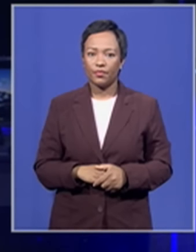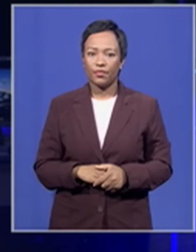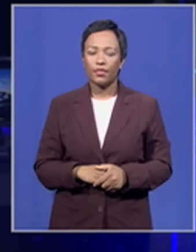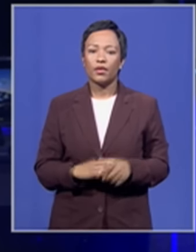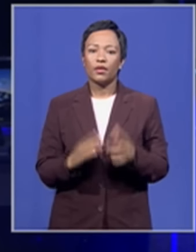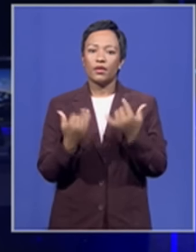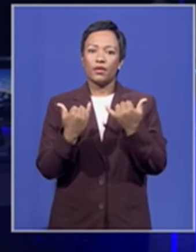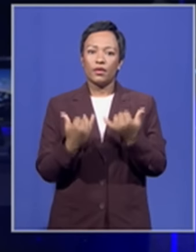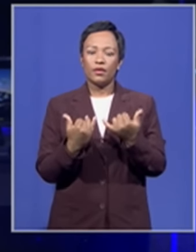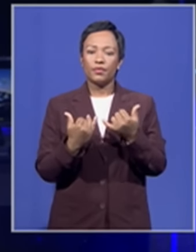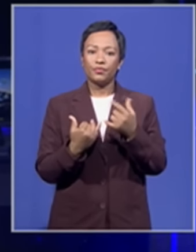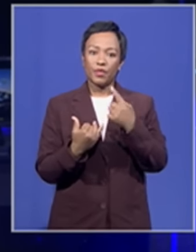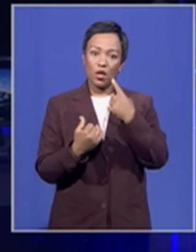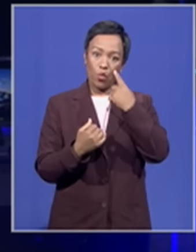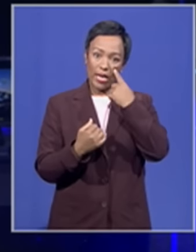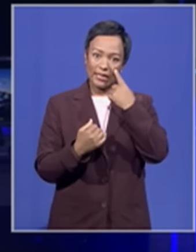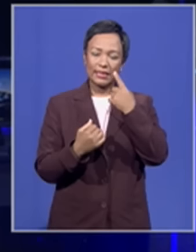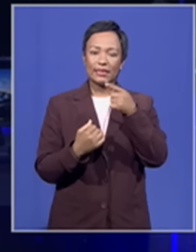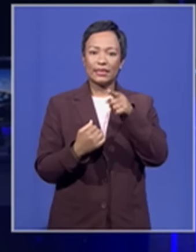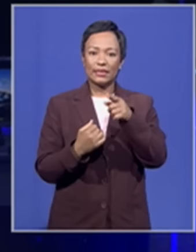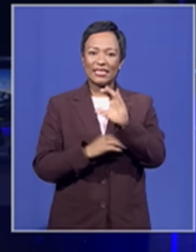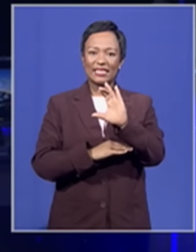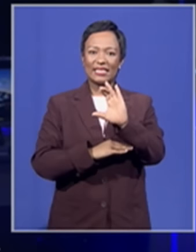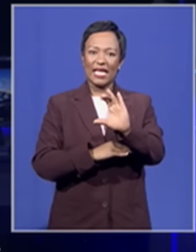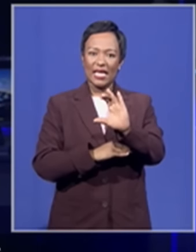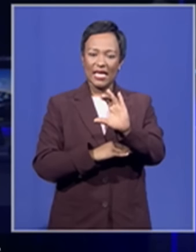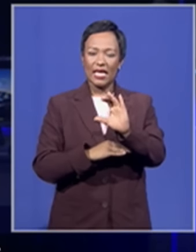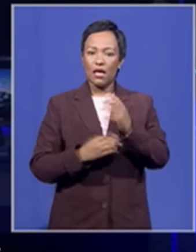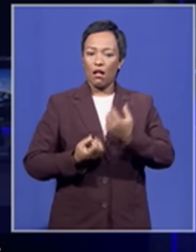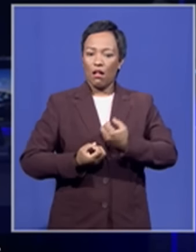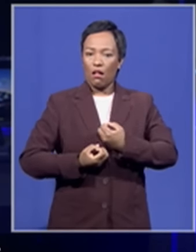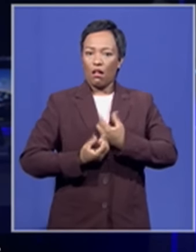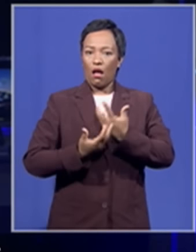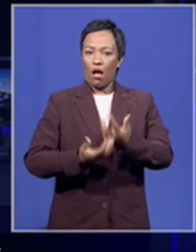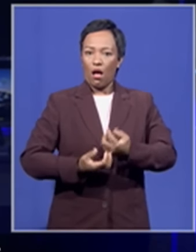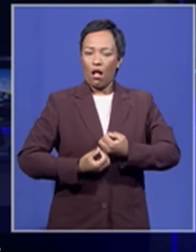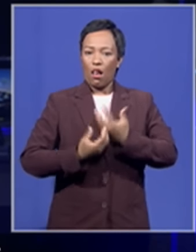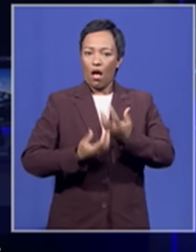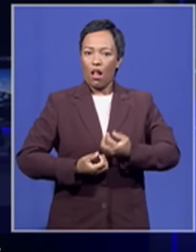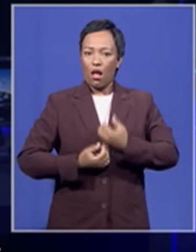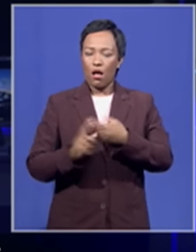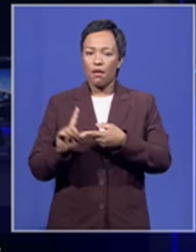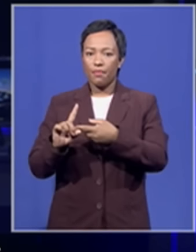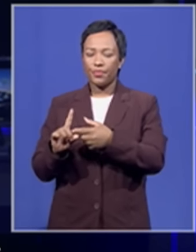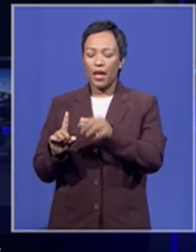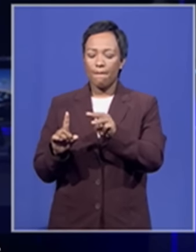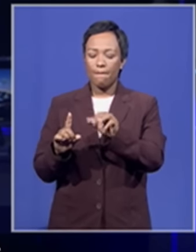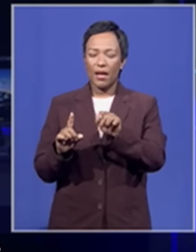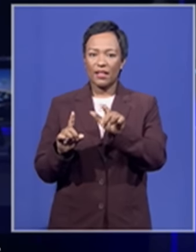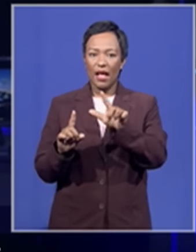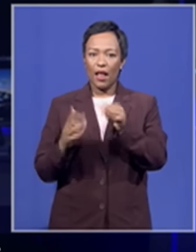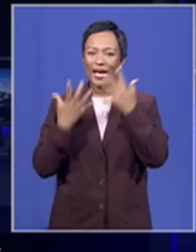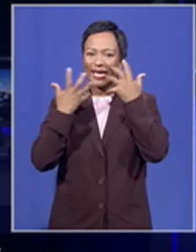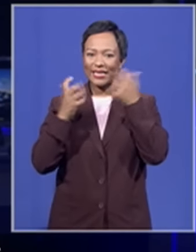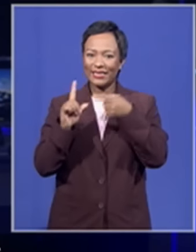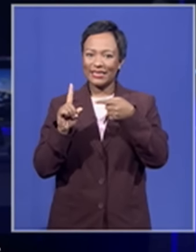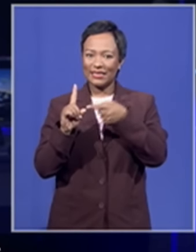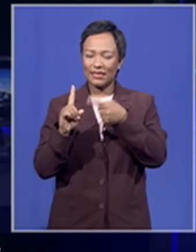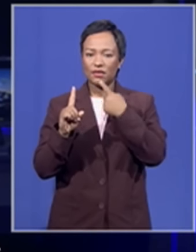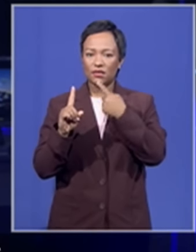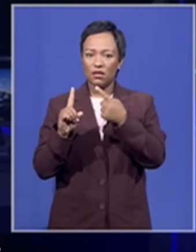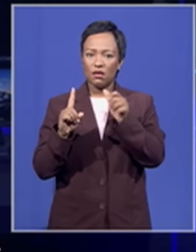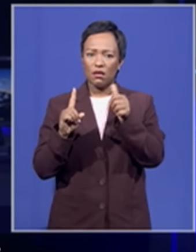Haratala pele Pakisi e phahlile makunutu ka mohwebi Vusmuzi Cat Matlala e wa reng o mohlaloseditse hore o na le dikamano le bahlanka